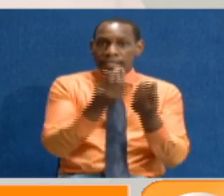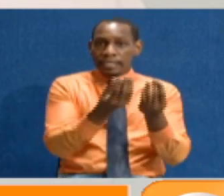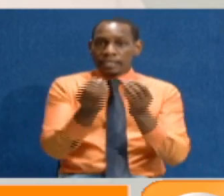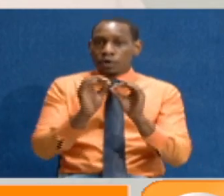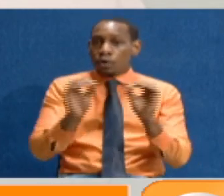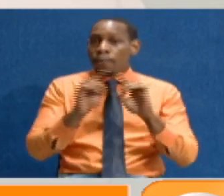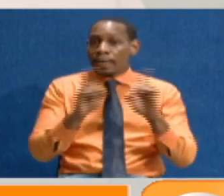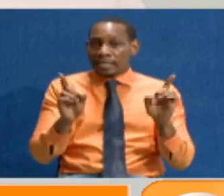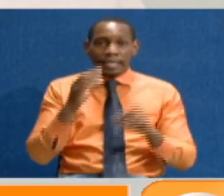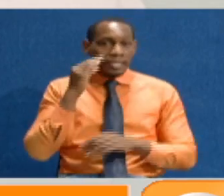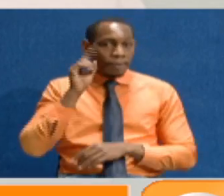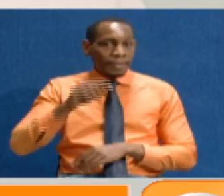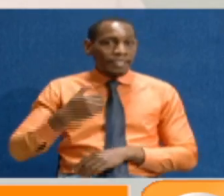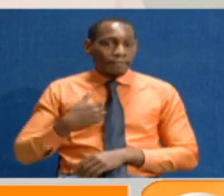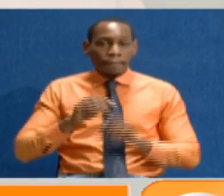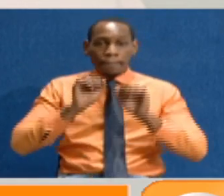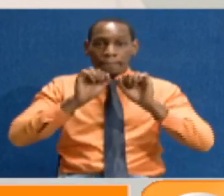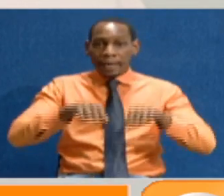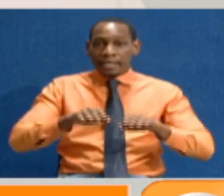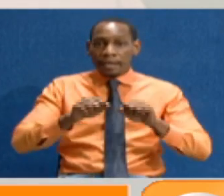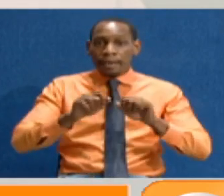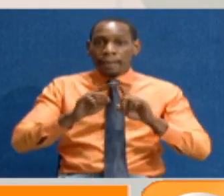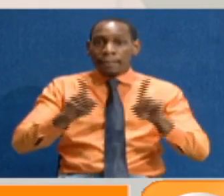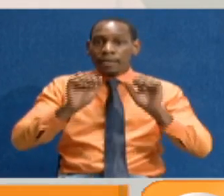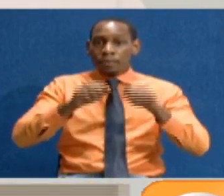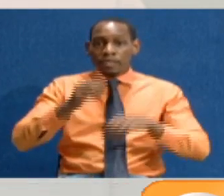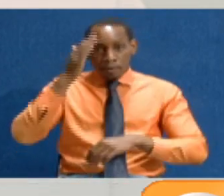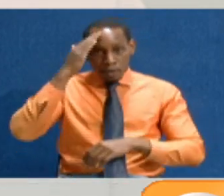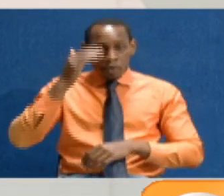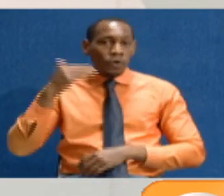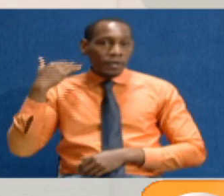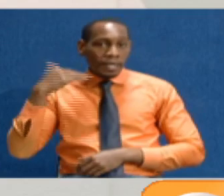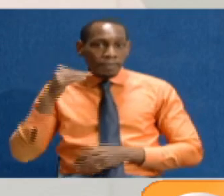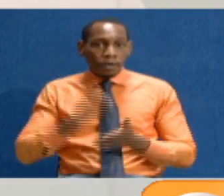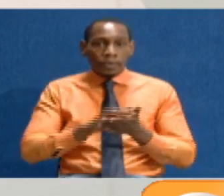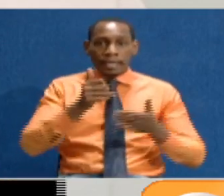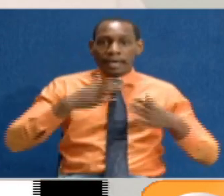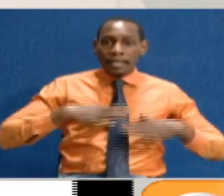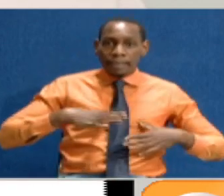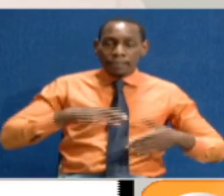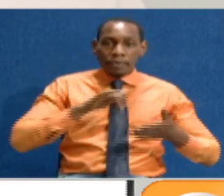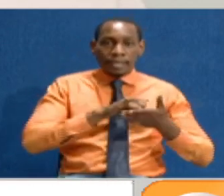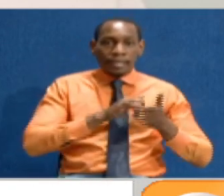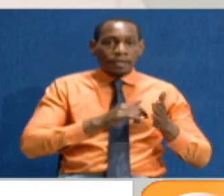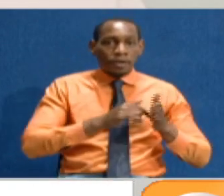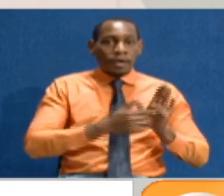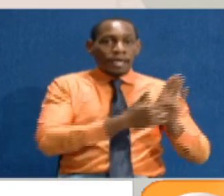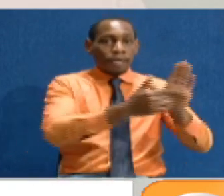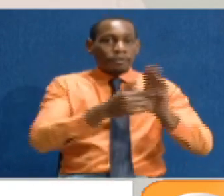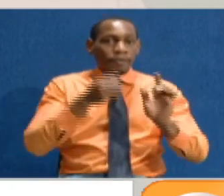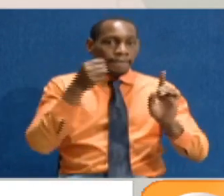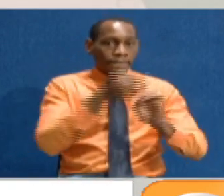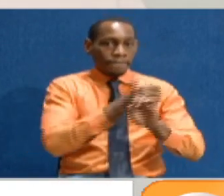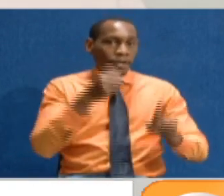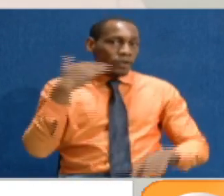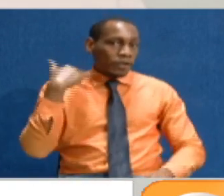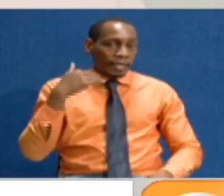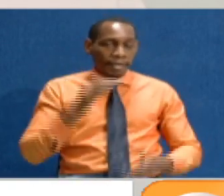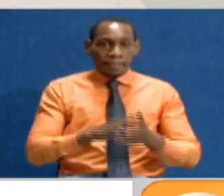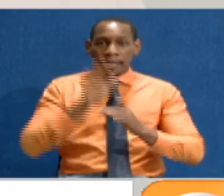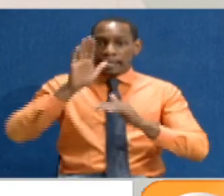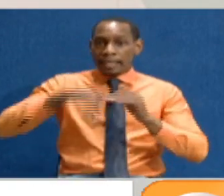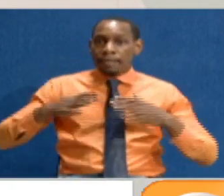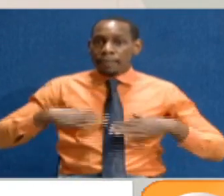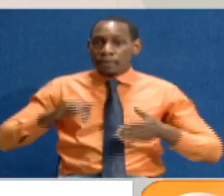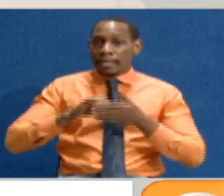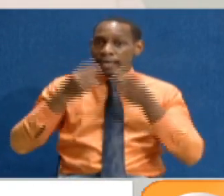However, there are ways you can actually tell the difference between career criminals as well as people who are predisposed to violent crime, as opposed